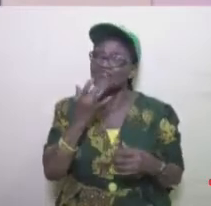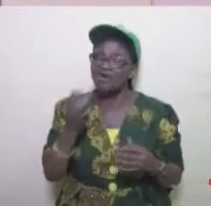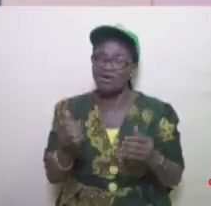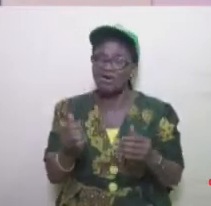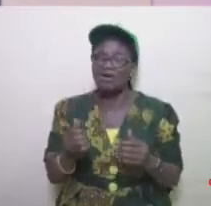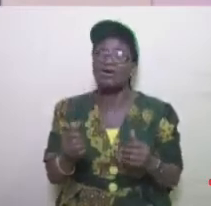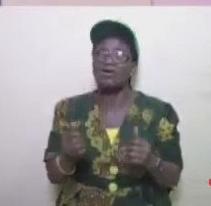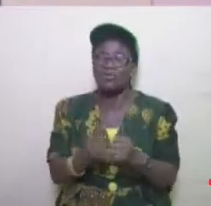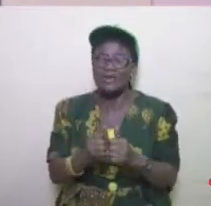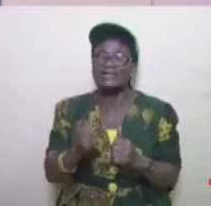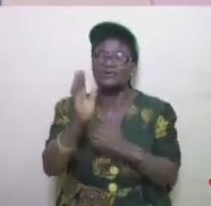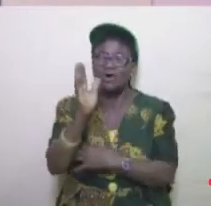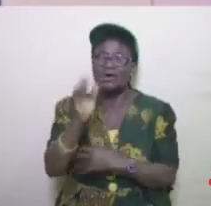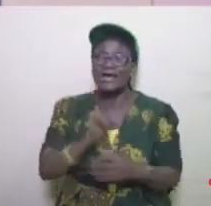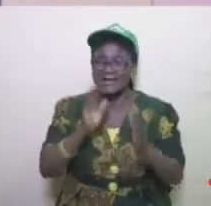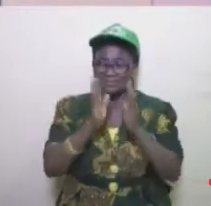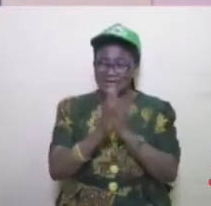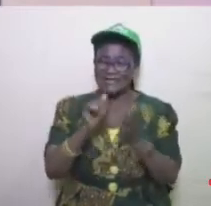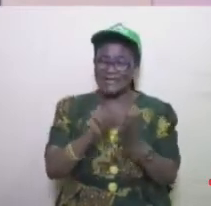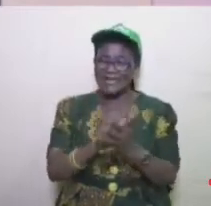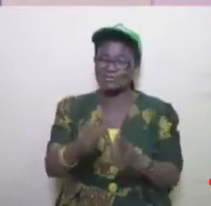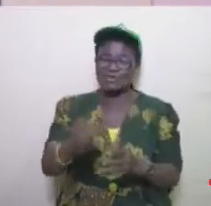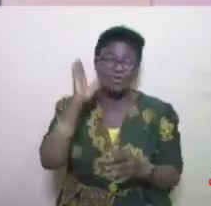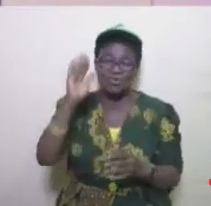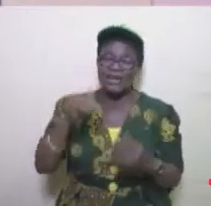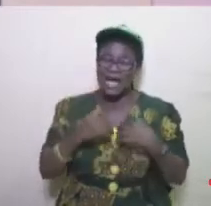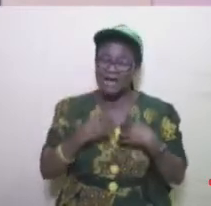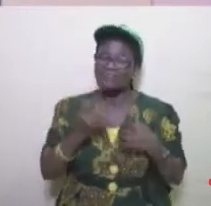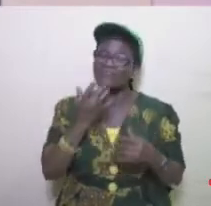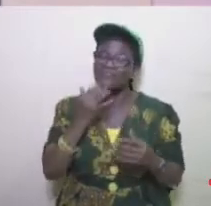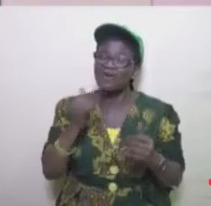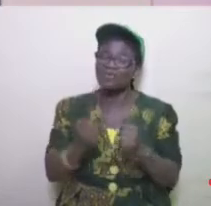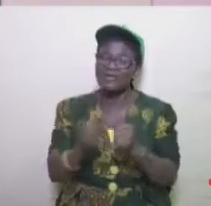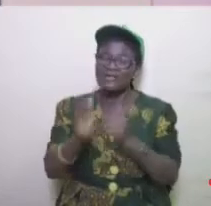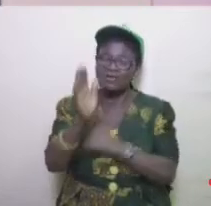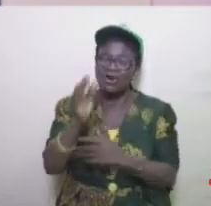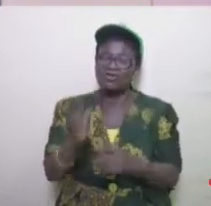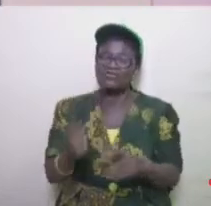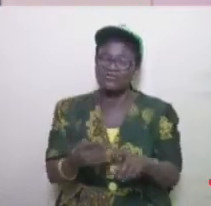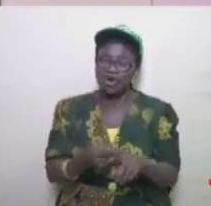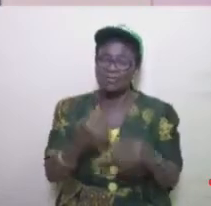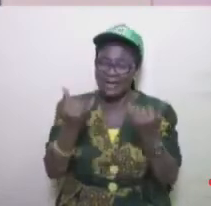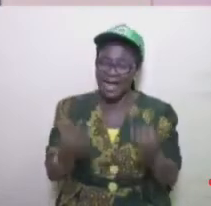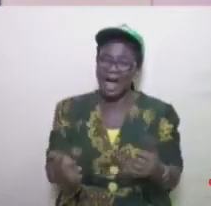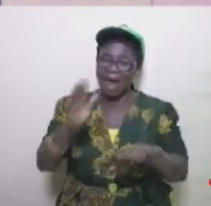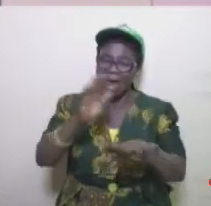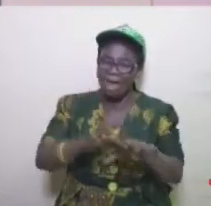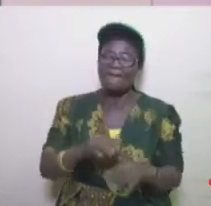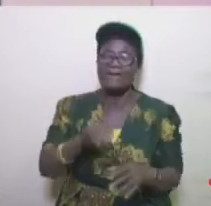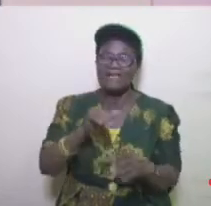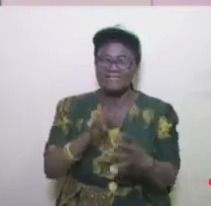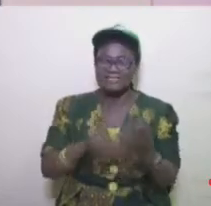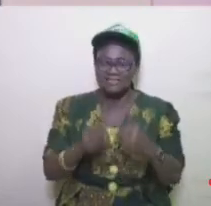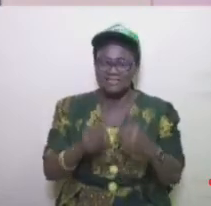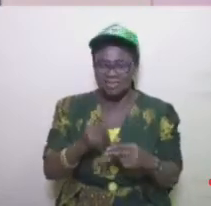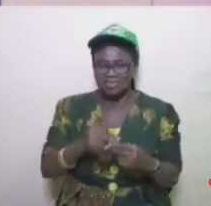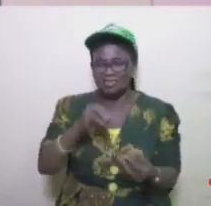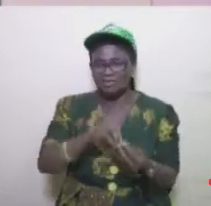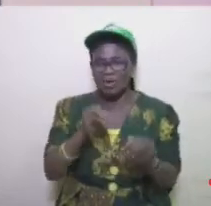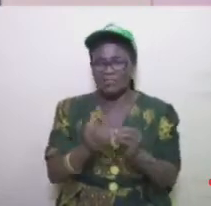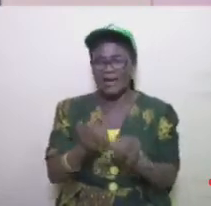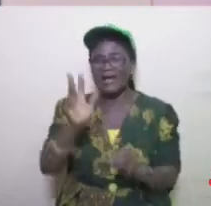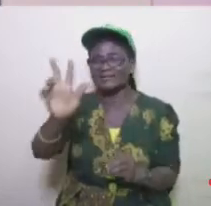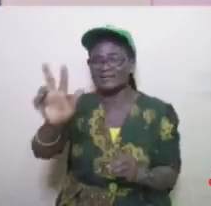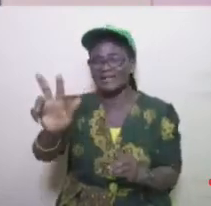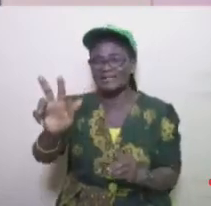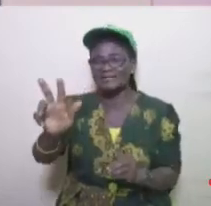God. And I pray that we have favor with God as from today in the name of Jesus. Amen. Number three,